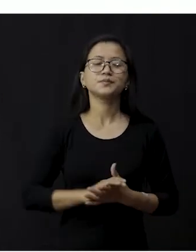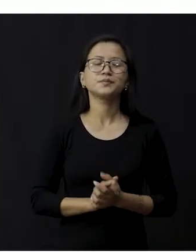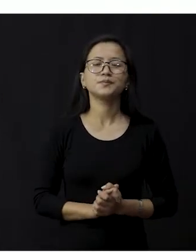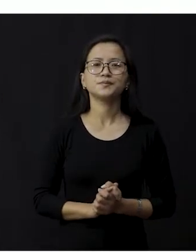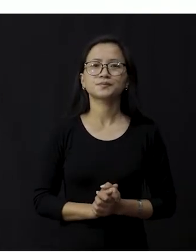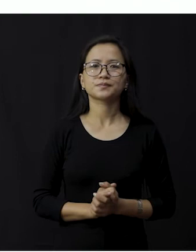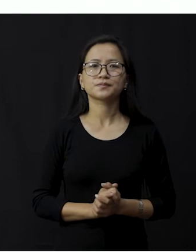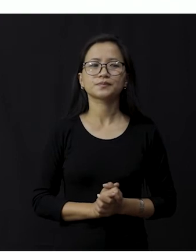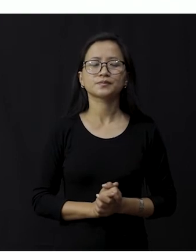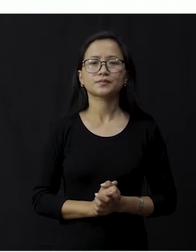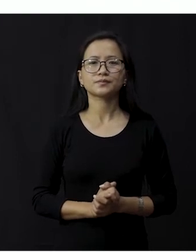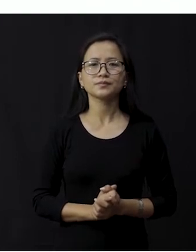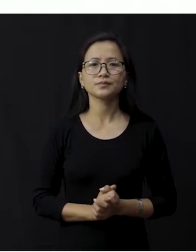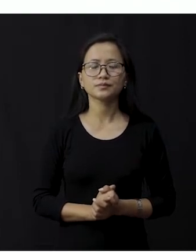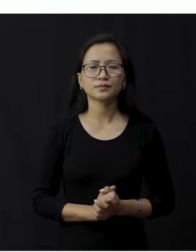right.